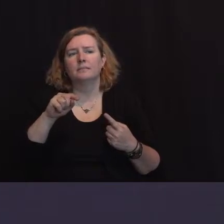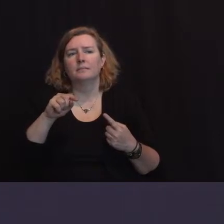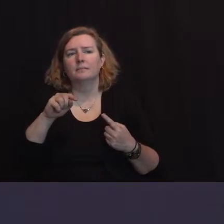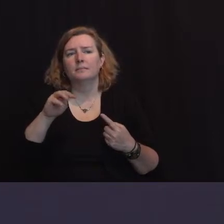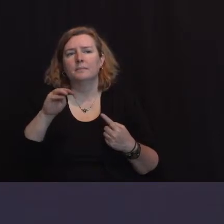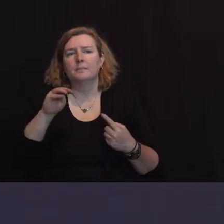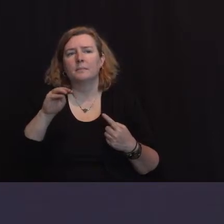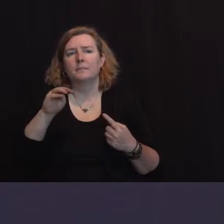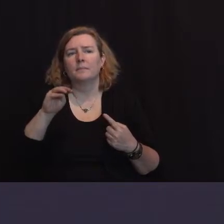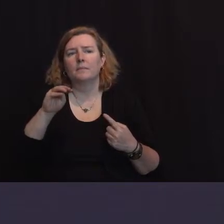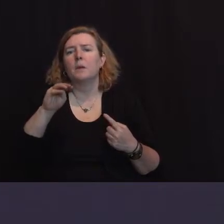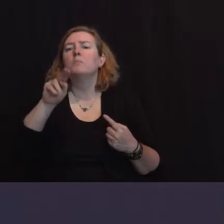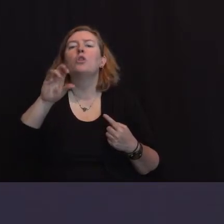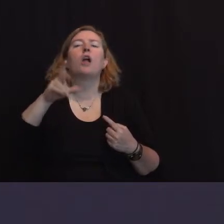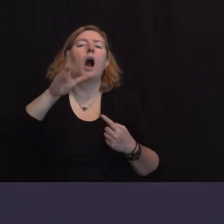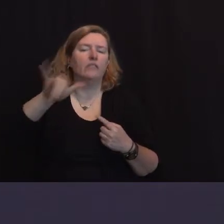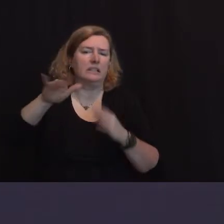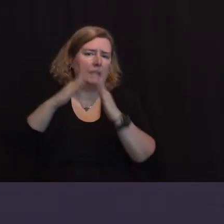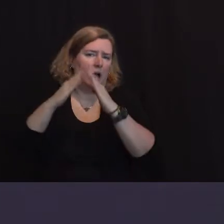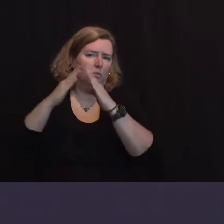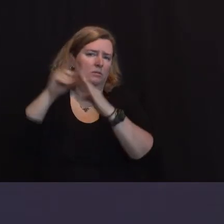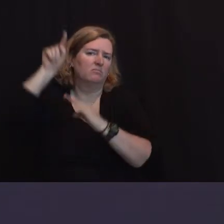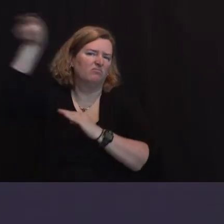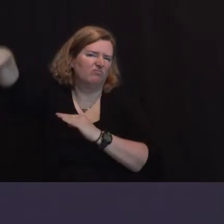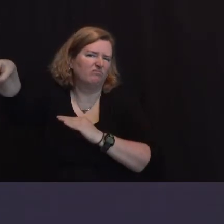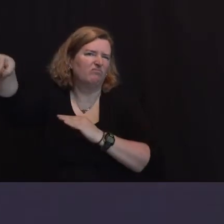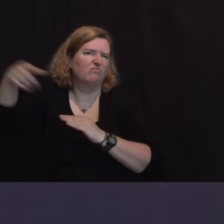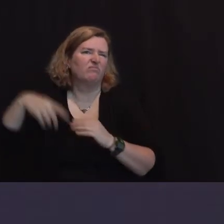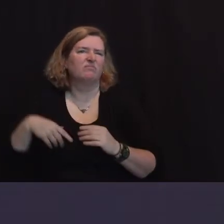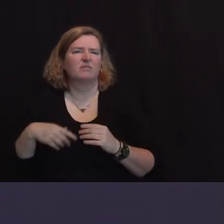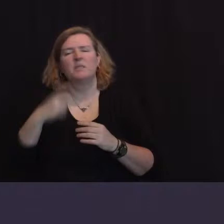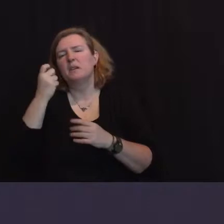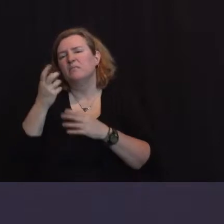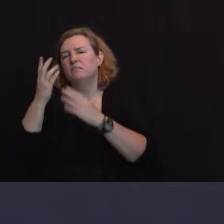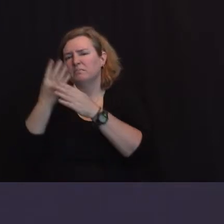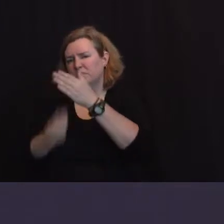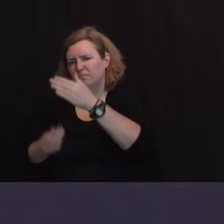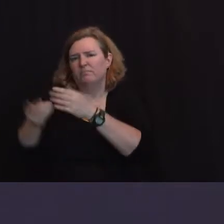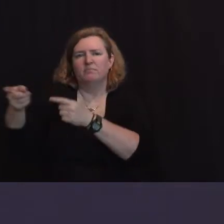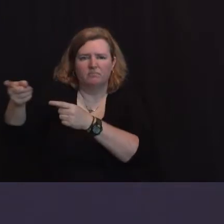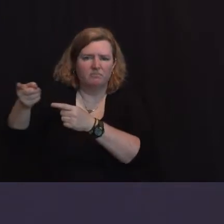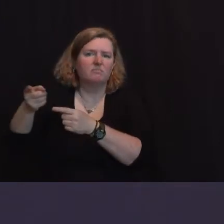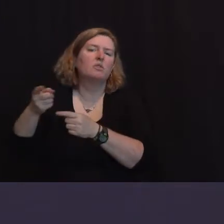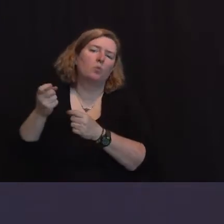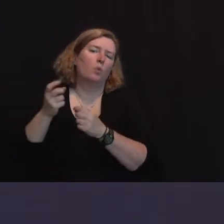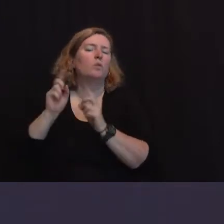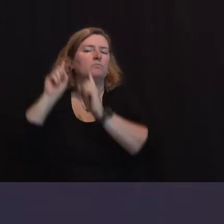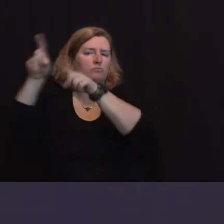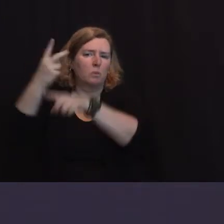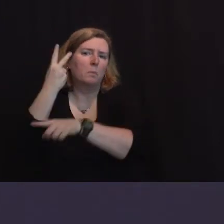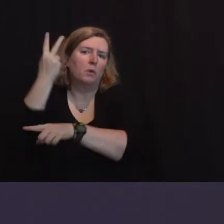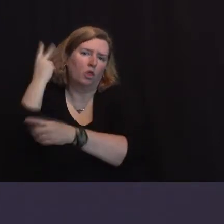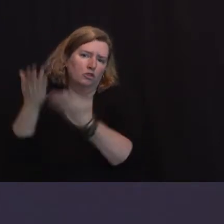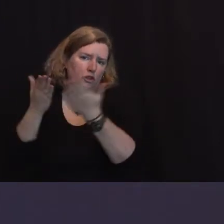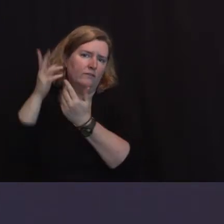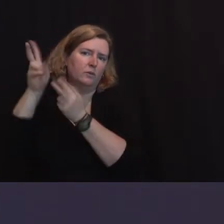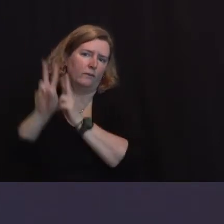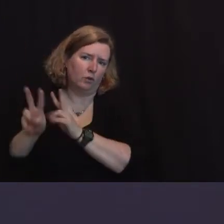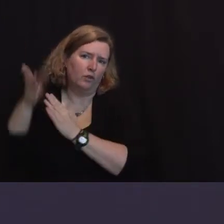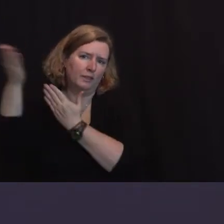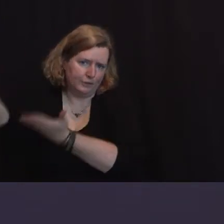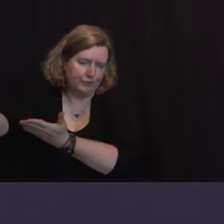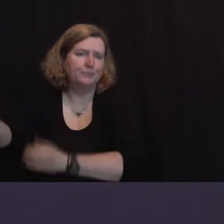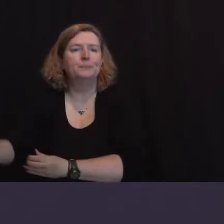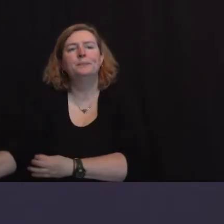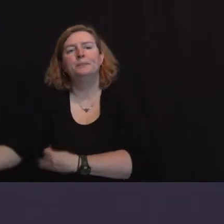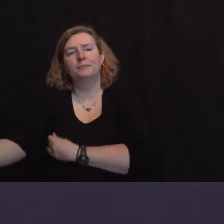state, was Brendan Burns' Chief of Staff, Chair of the CRDA, was Athletic Director at Rutgers,